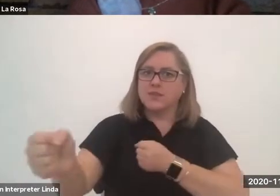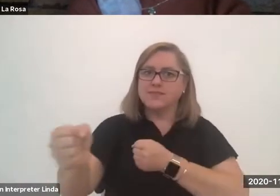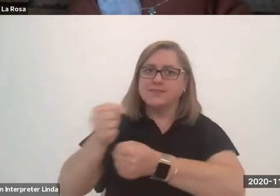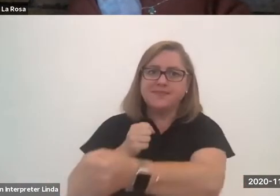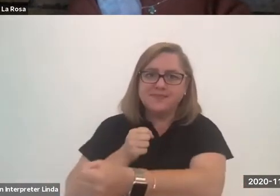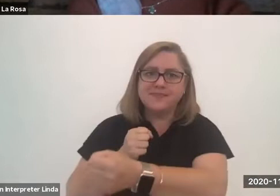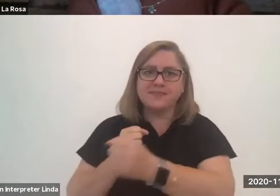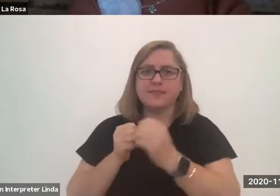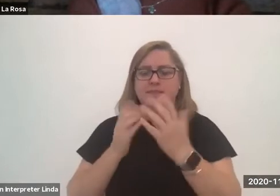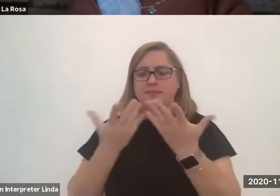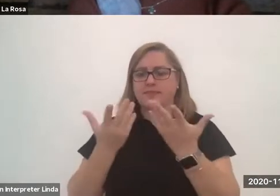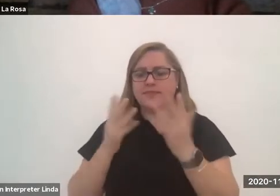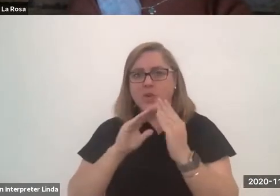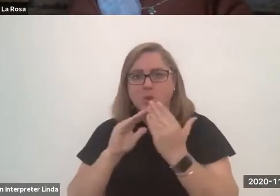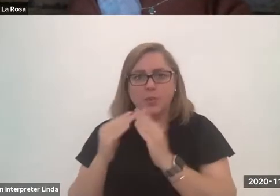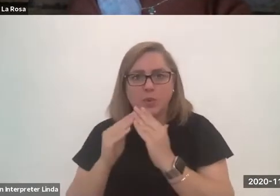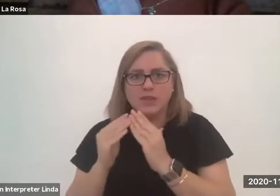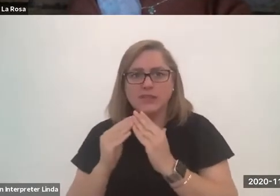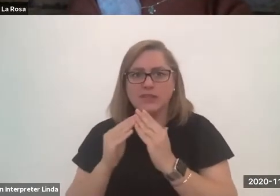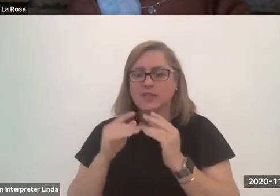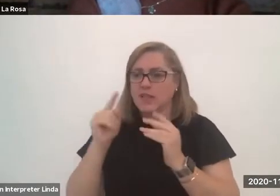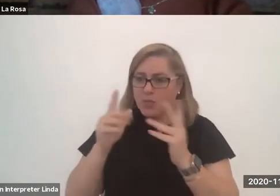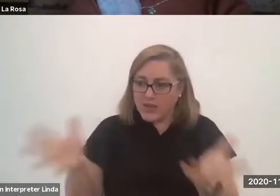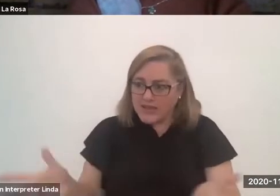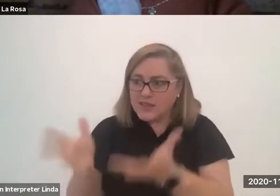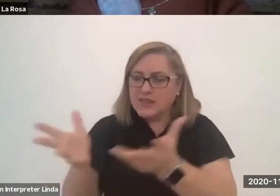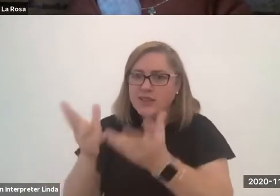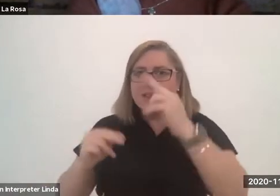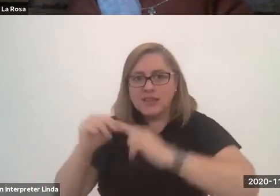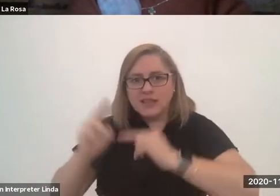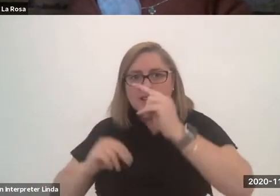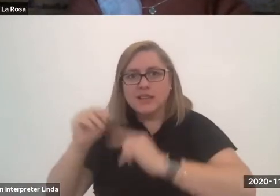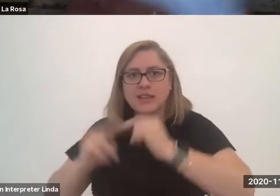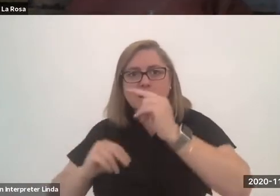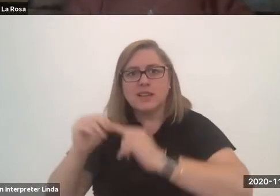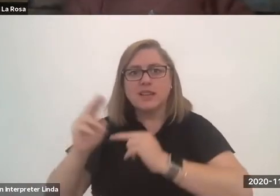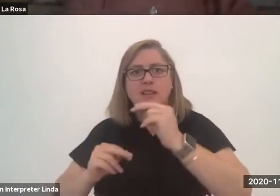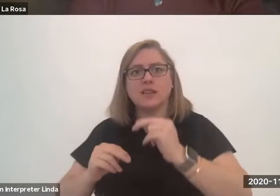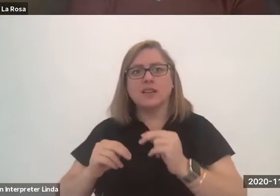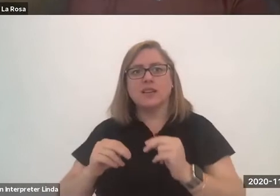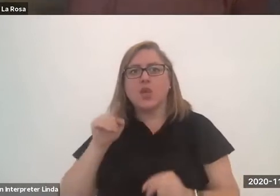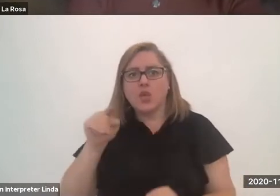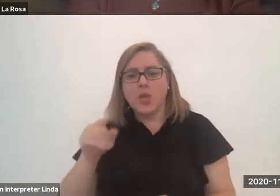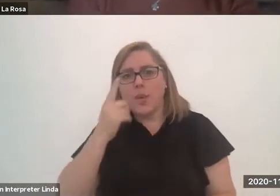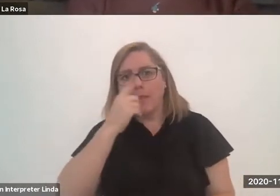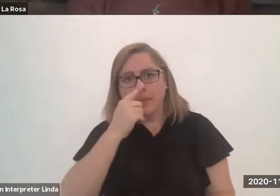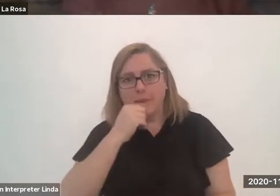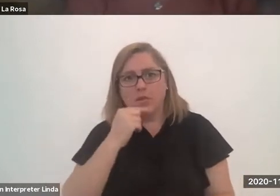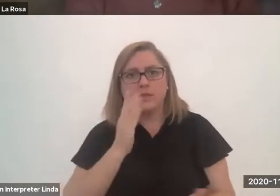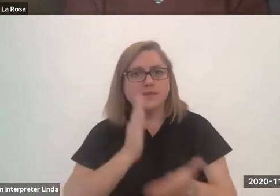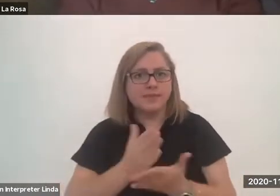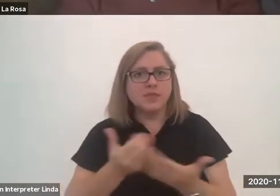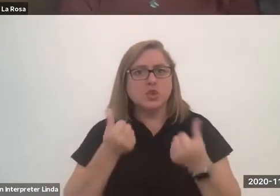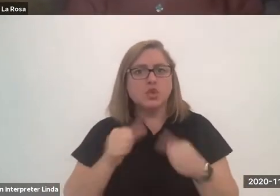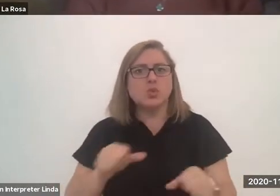community building from a few people in particular, but people who are really using the strength